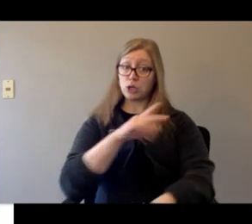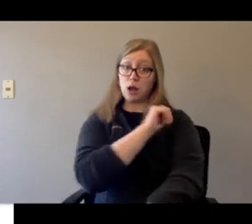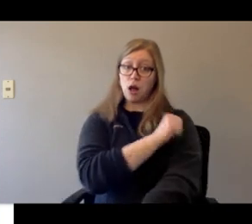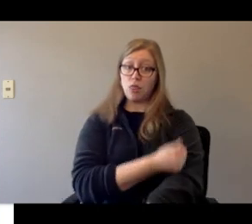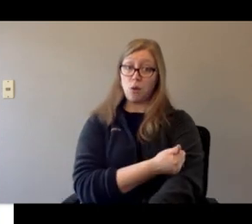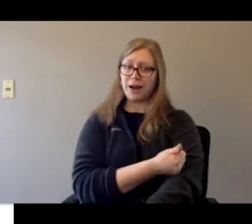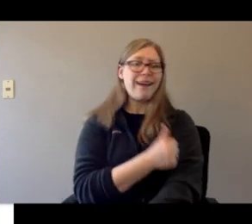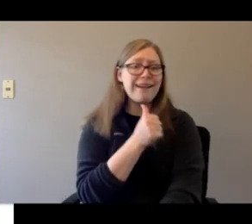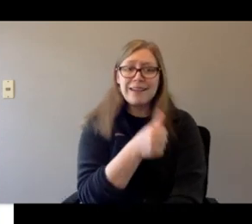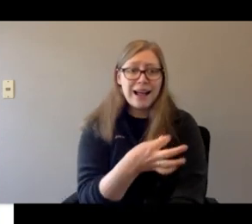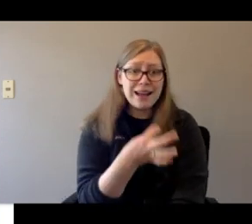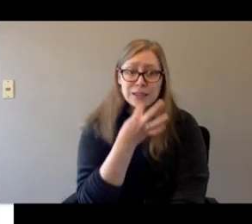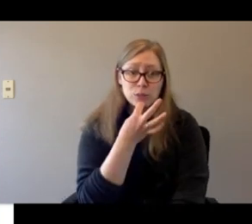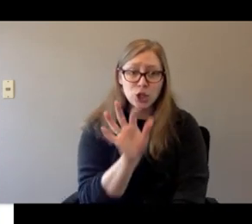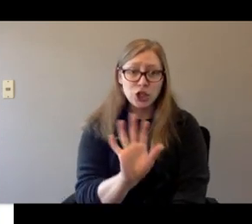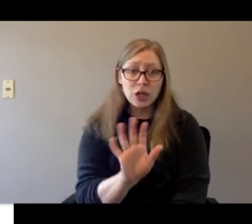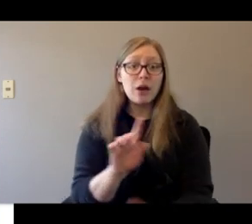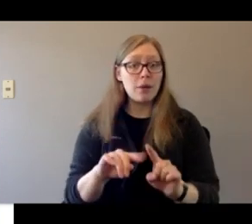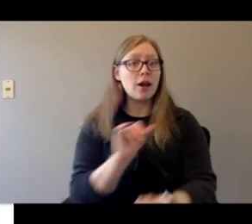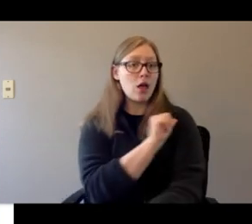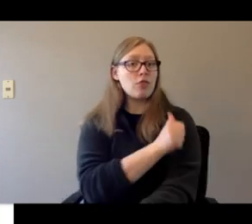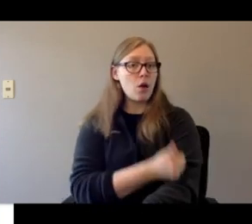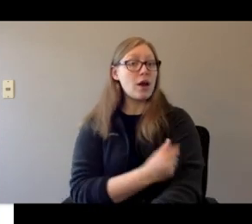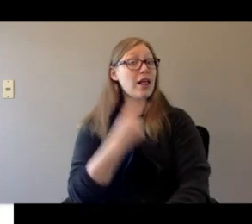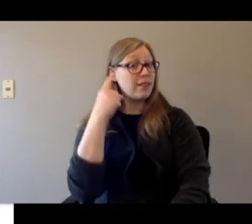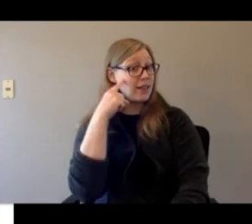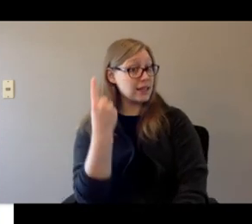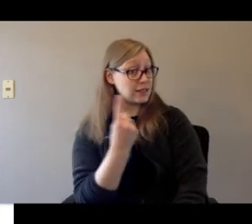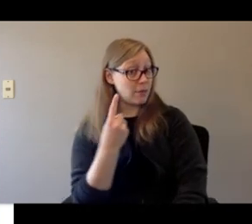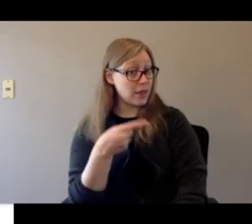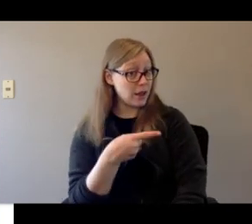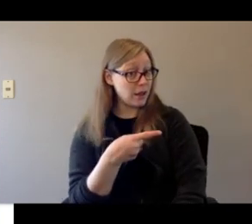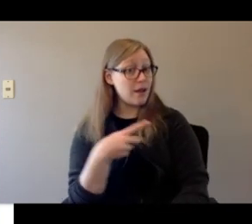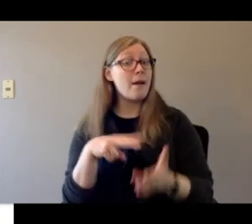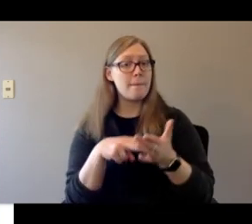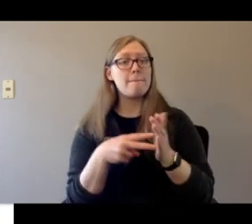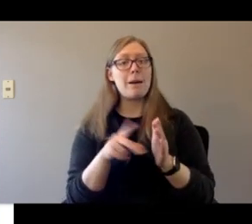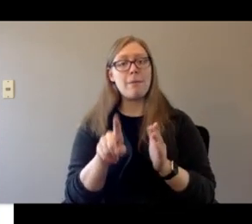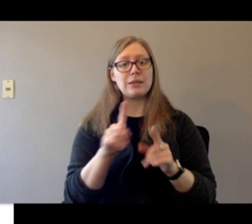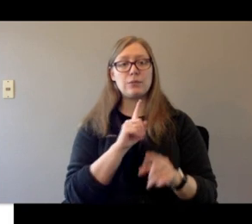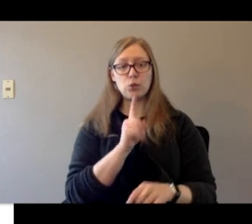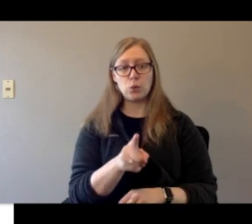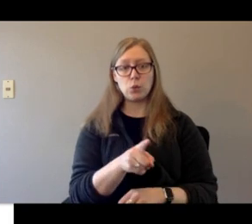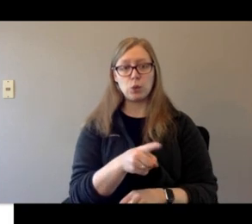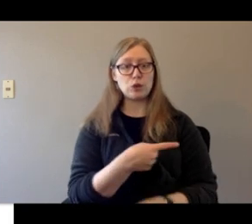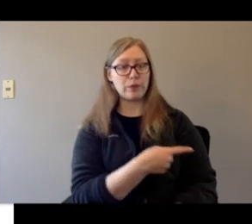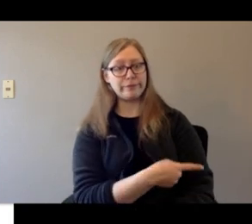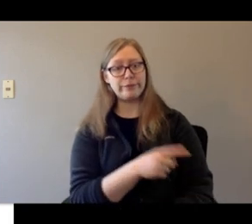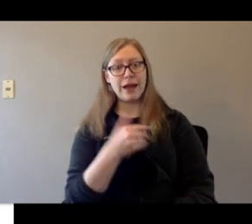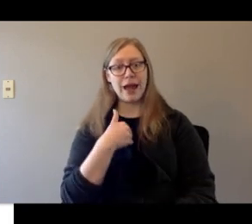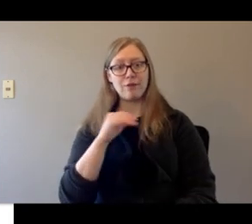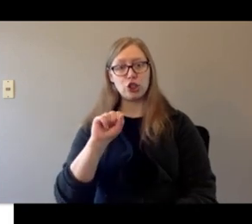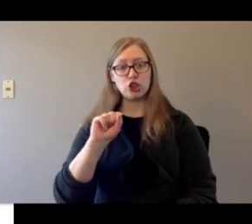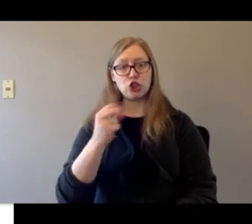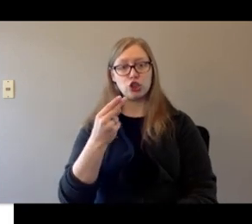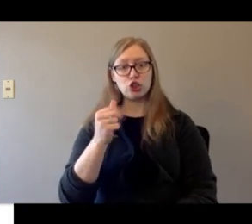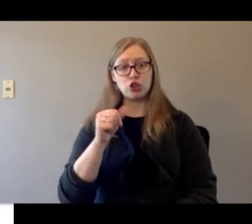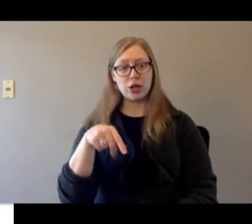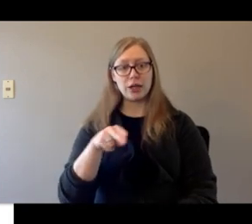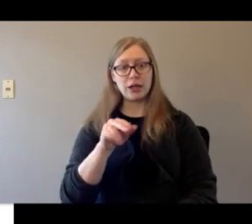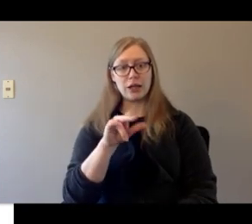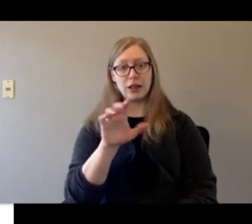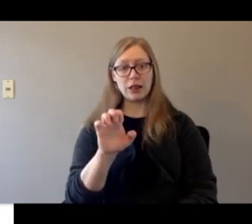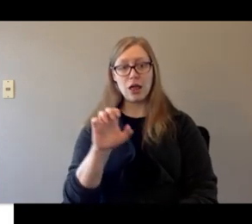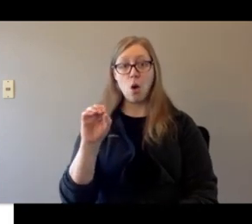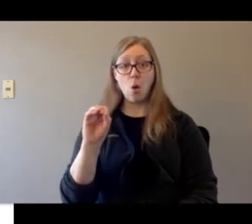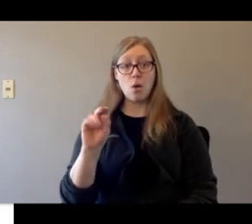in the matter either, thinks something, it must be true. So for example, we have Shaquille O'Neal here. He's advertising or